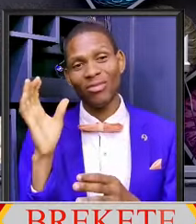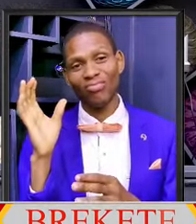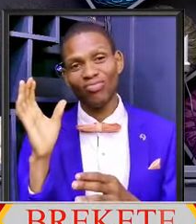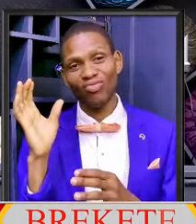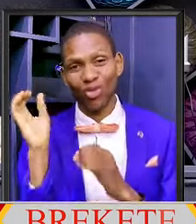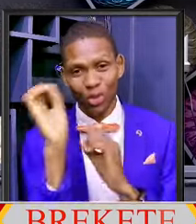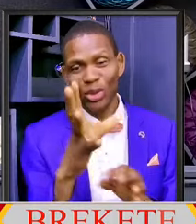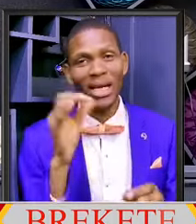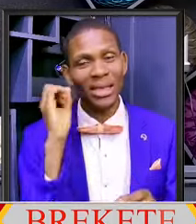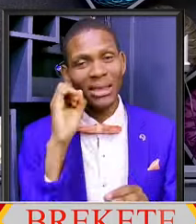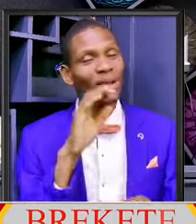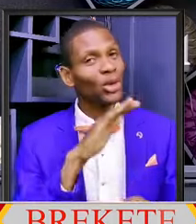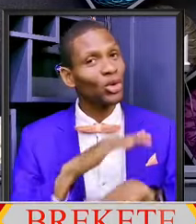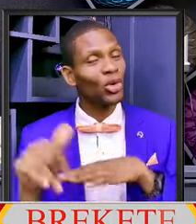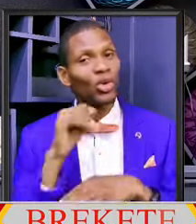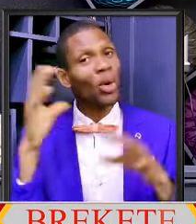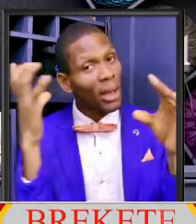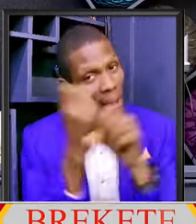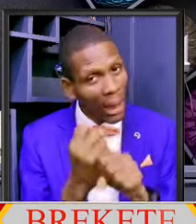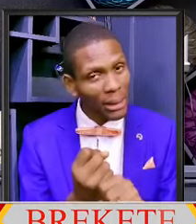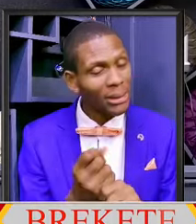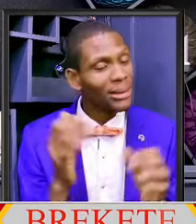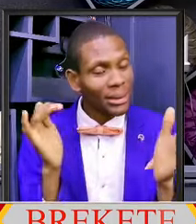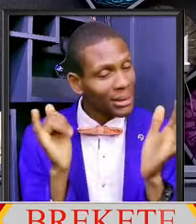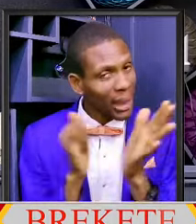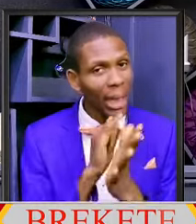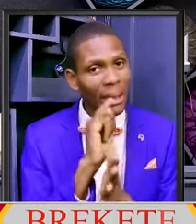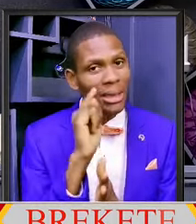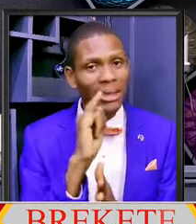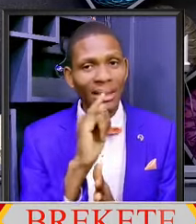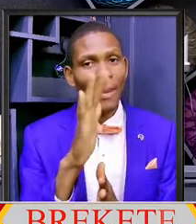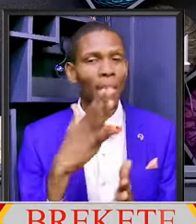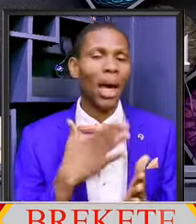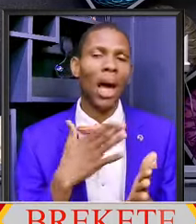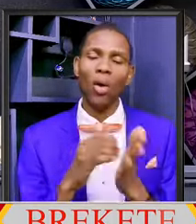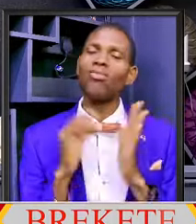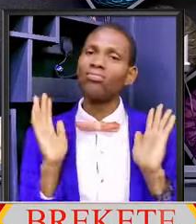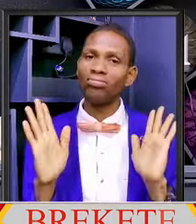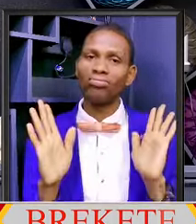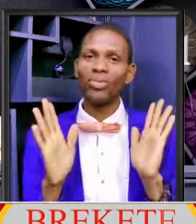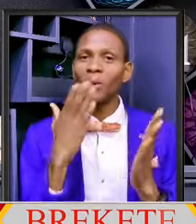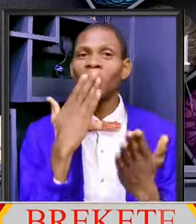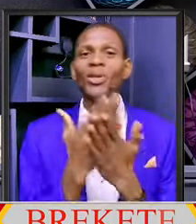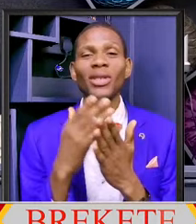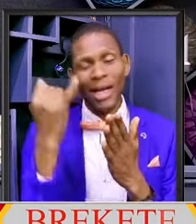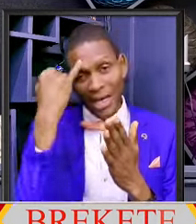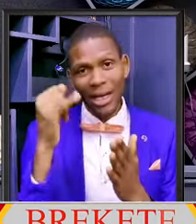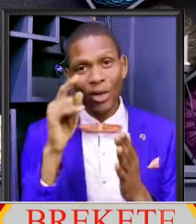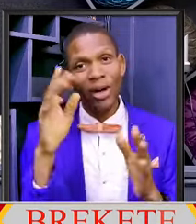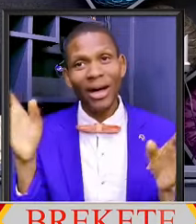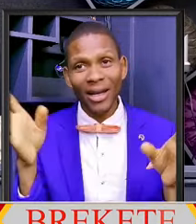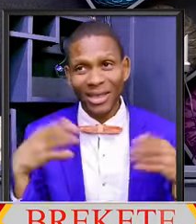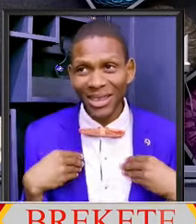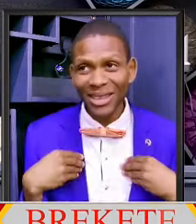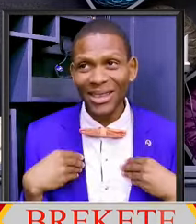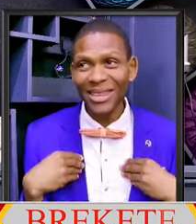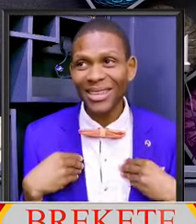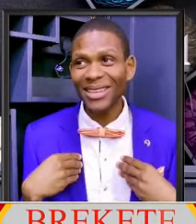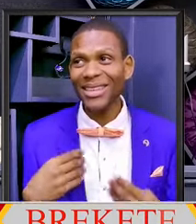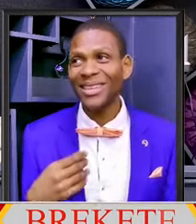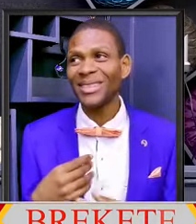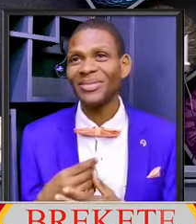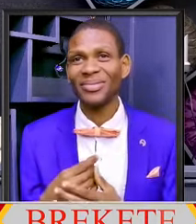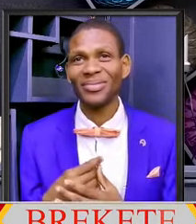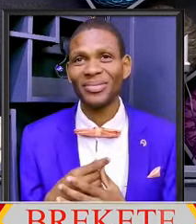no catch. Now my own. Good idea, yes? Yes. Good idea, yes? Kinapaji? Yes.